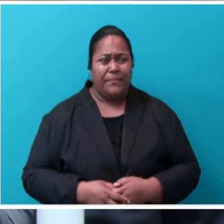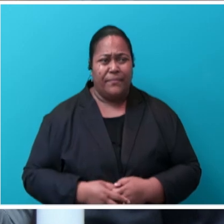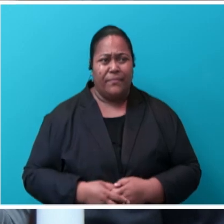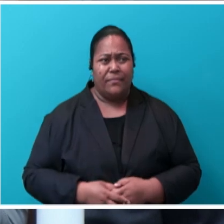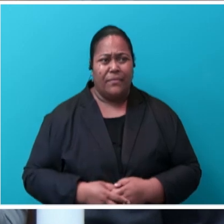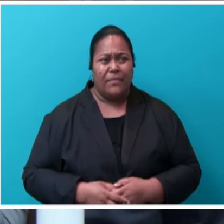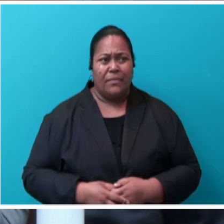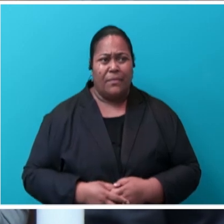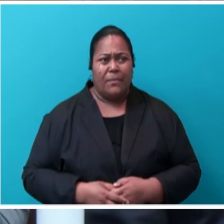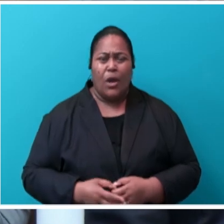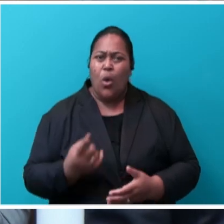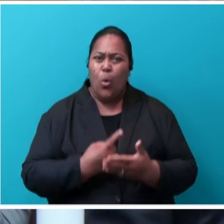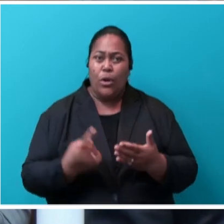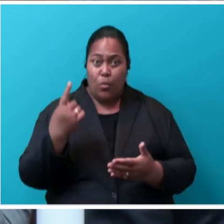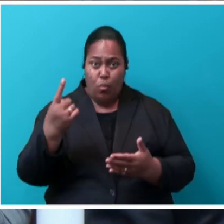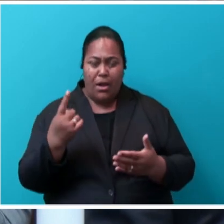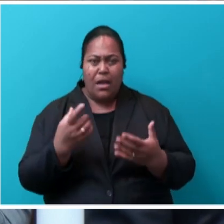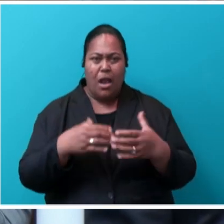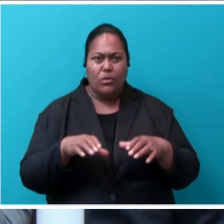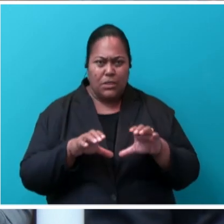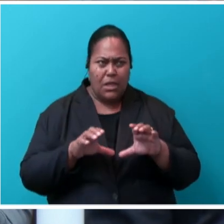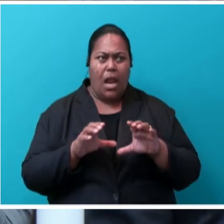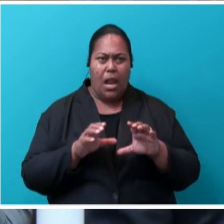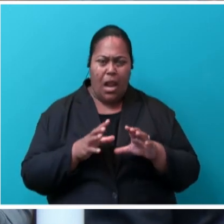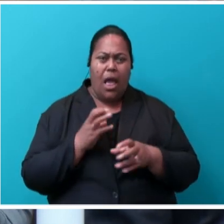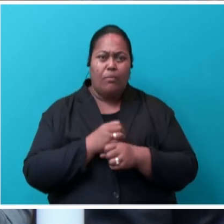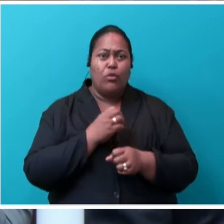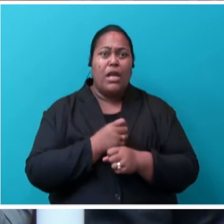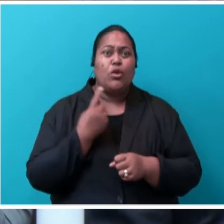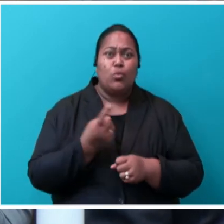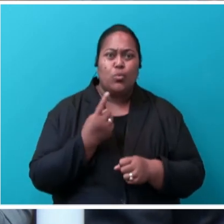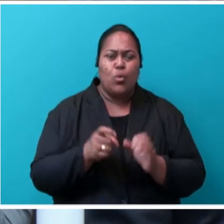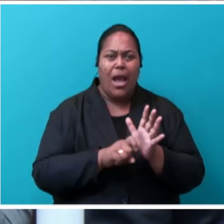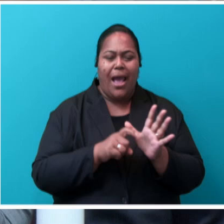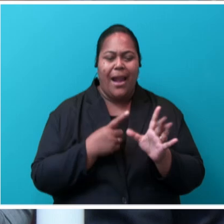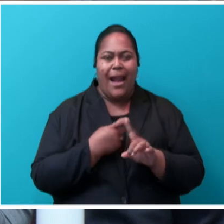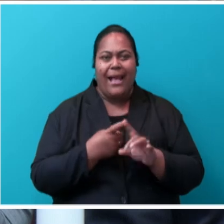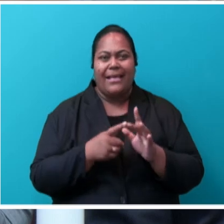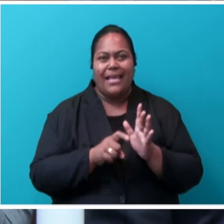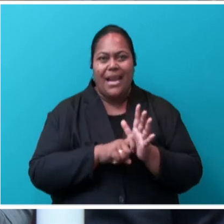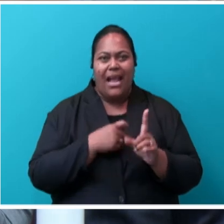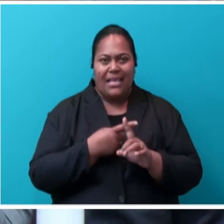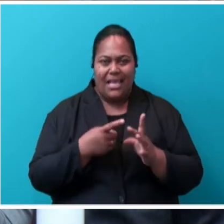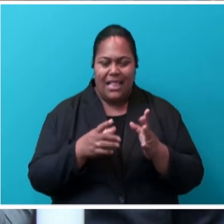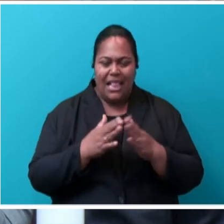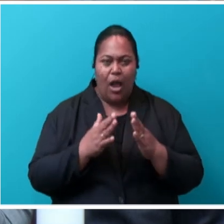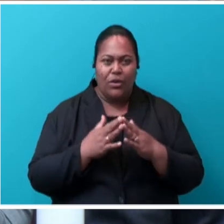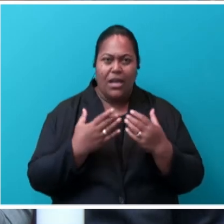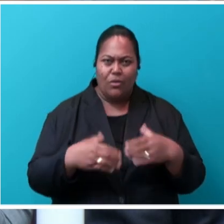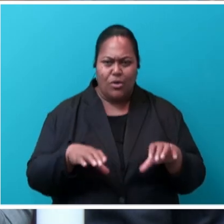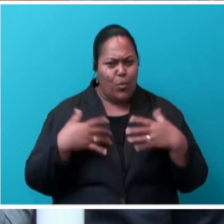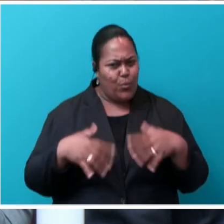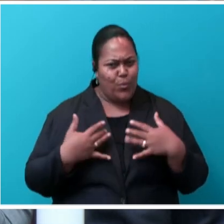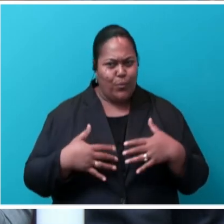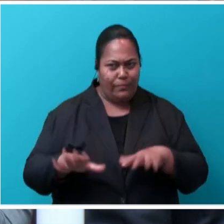really current with its with our auditing of this financial statement, which is the Regitan Council. And I commend the administrators, previous administrators,